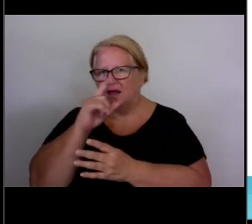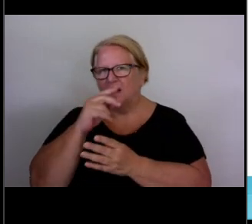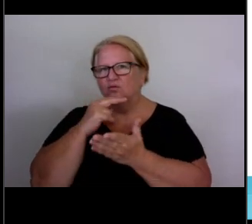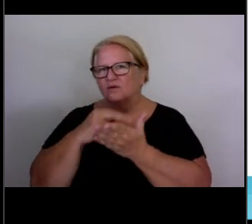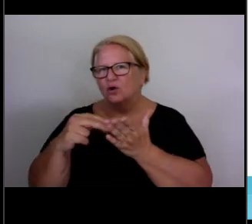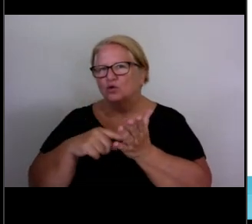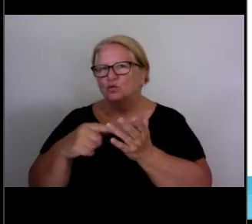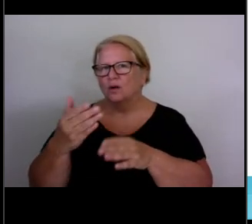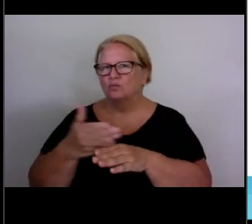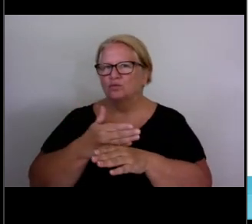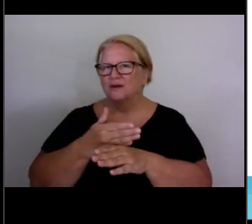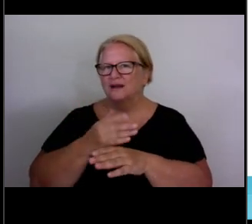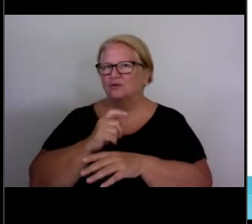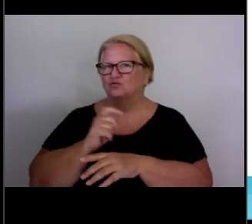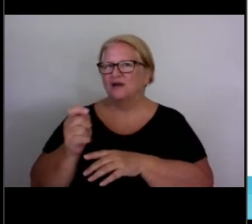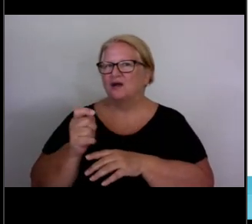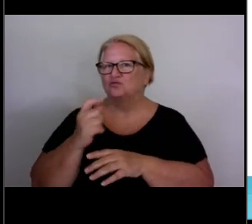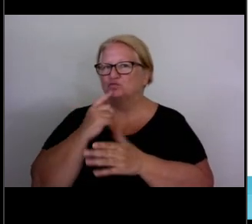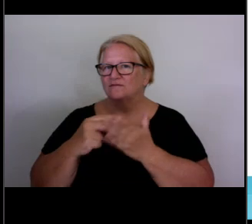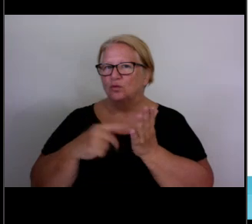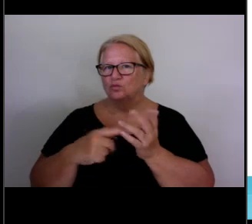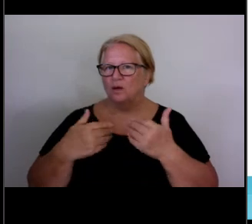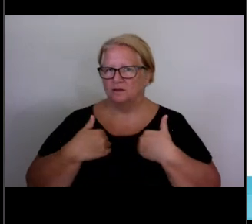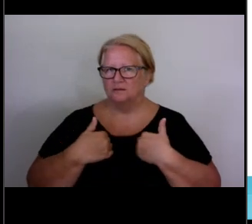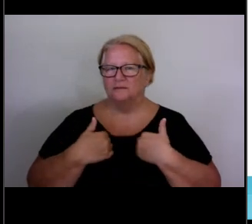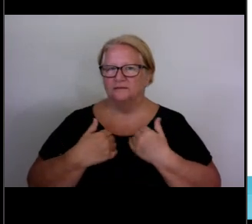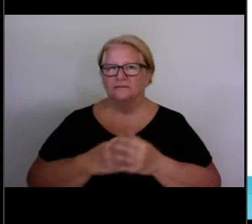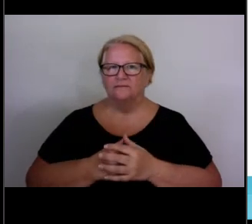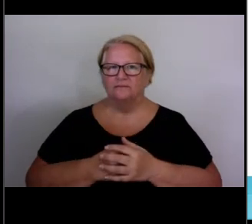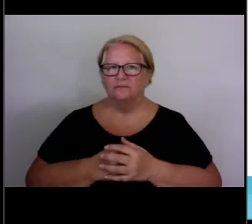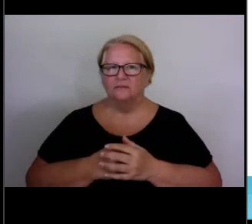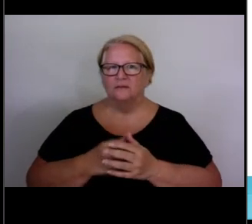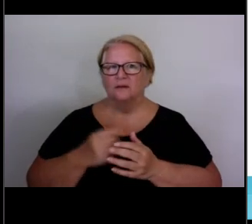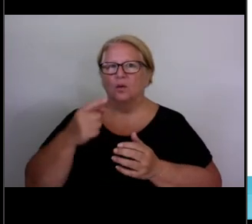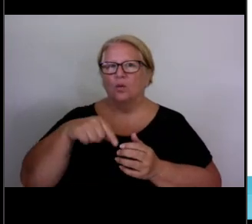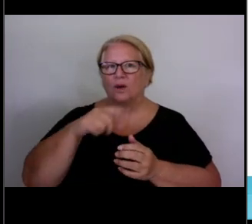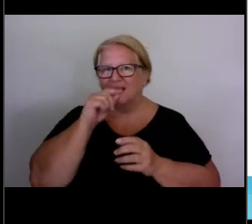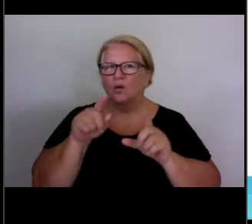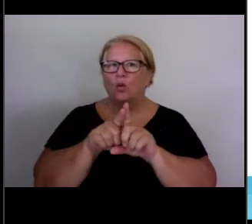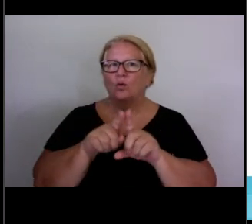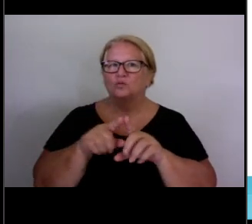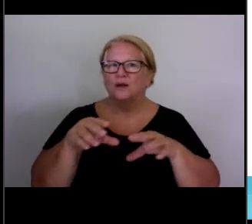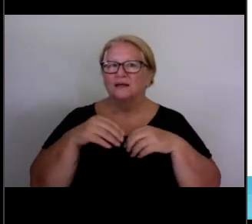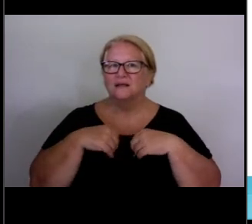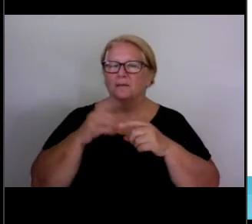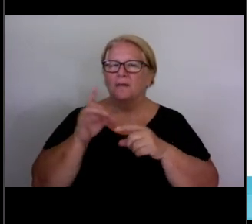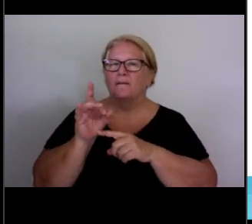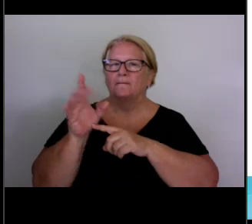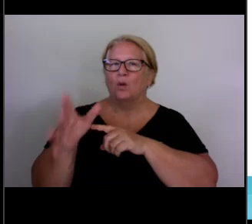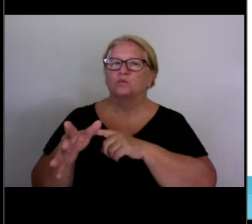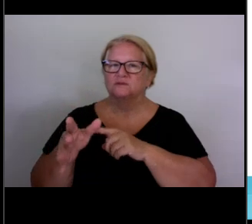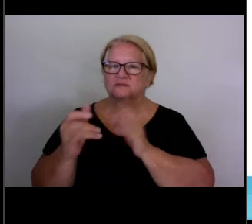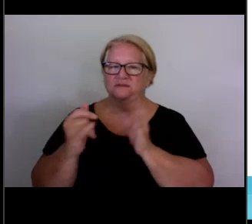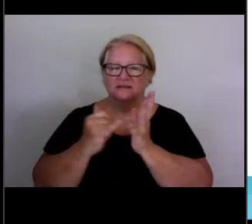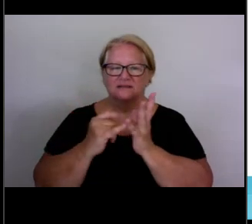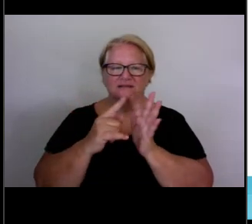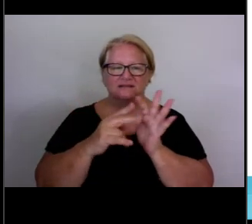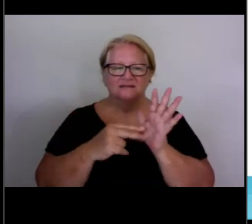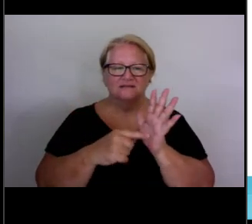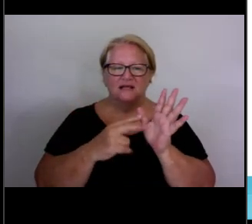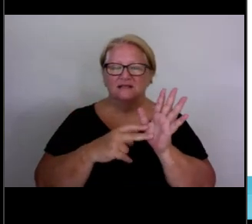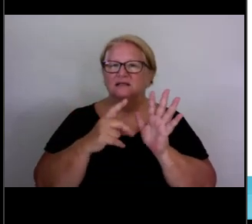pre-charge referral to us. But we can also accept post-sentence referrals, and those